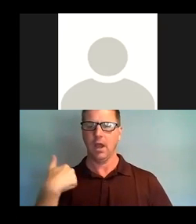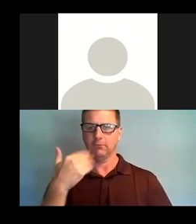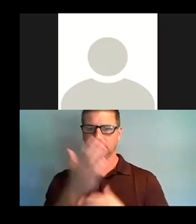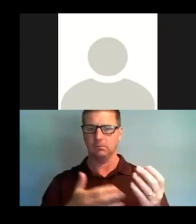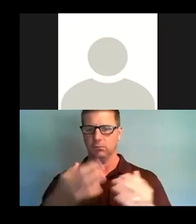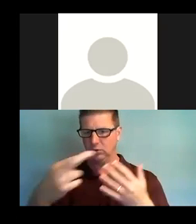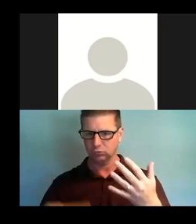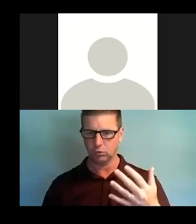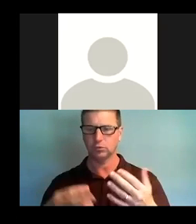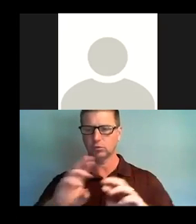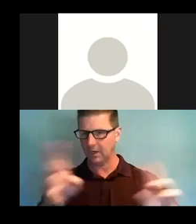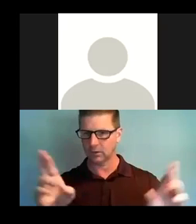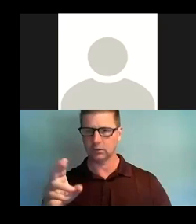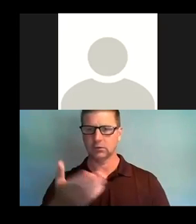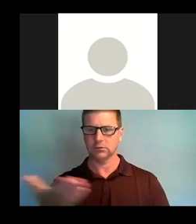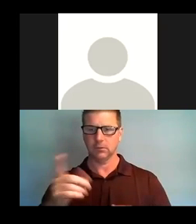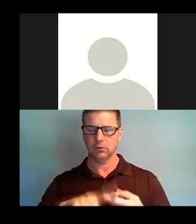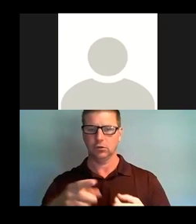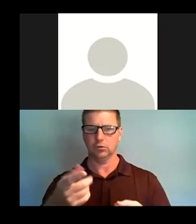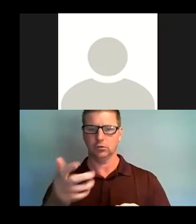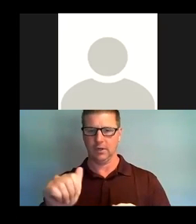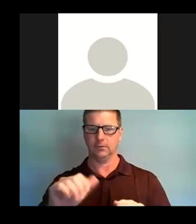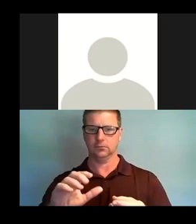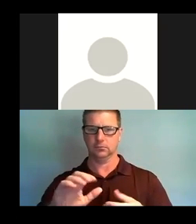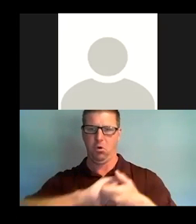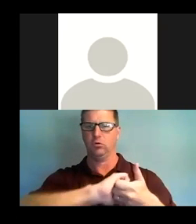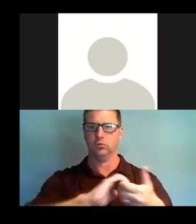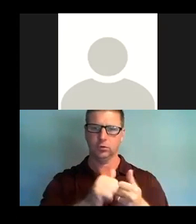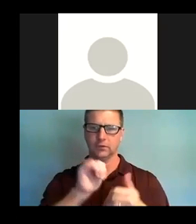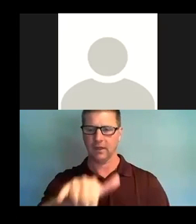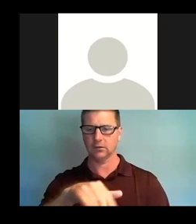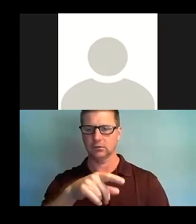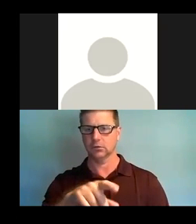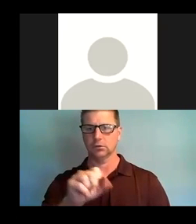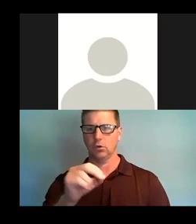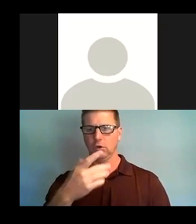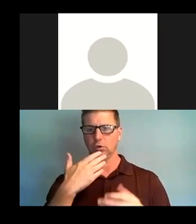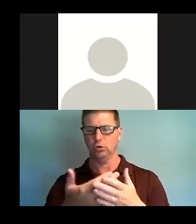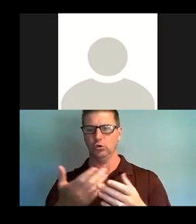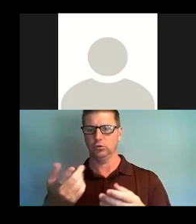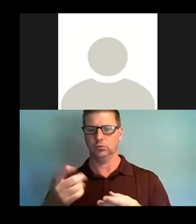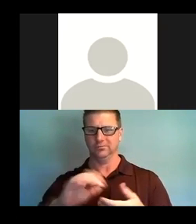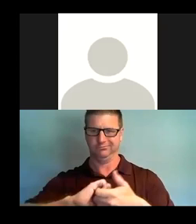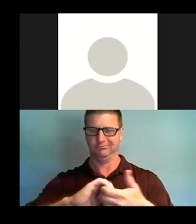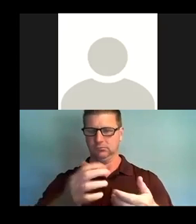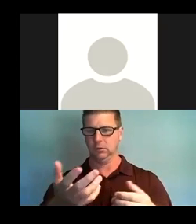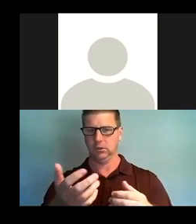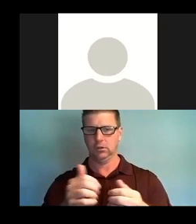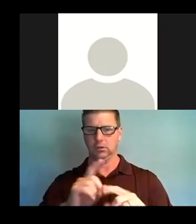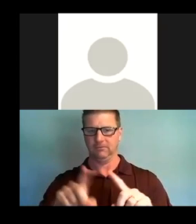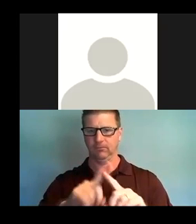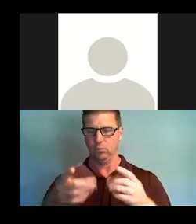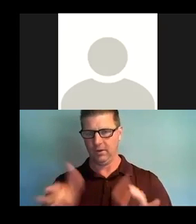resources and something to the deal that then we could partner with them. And so it'd be a good marriage of different